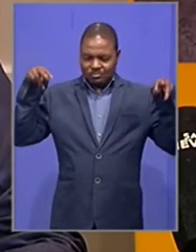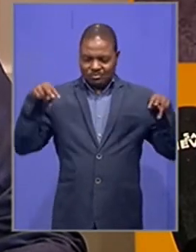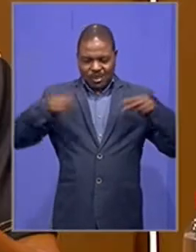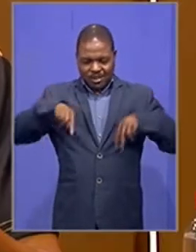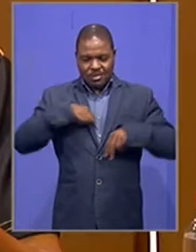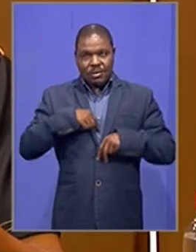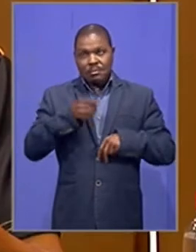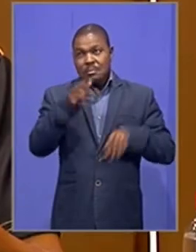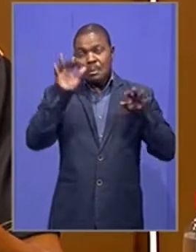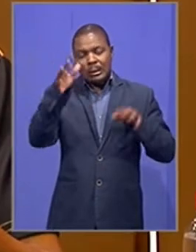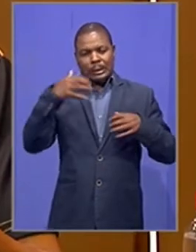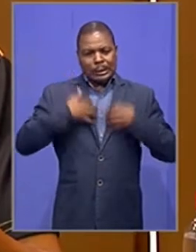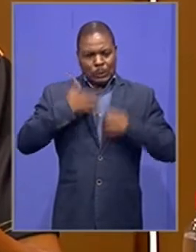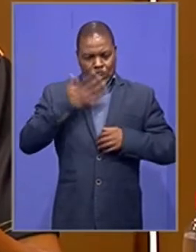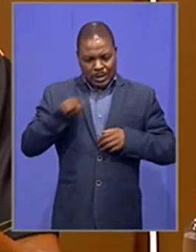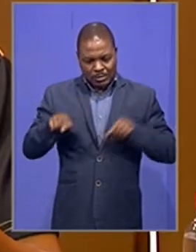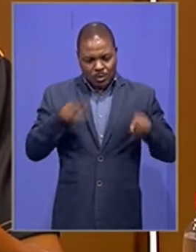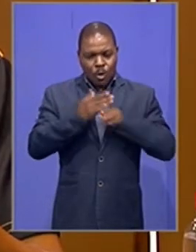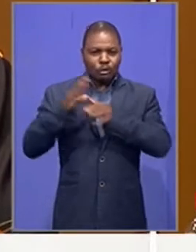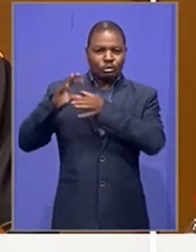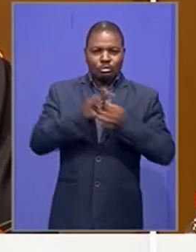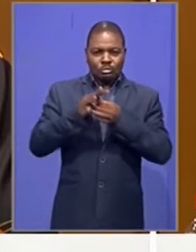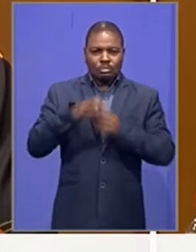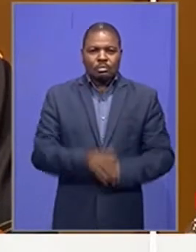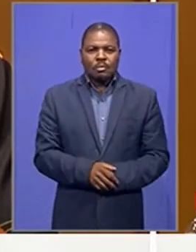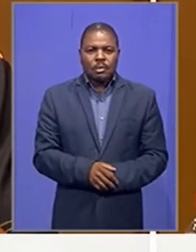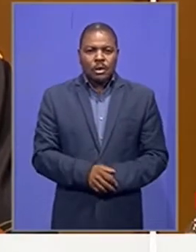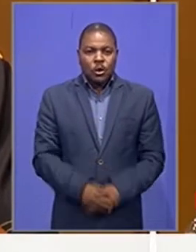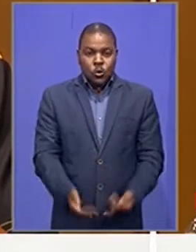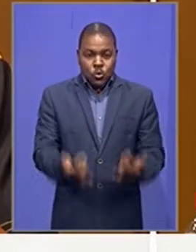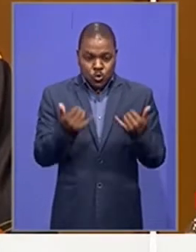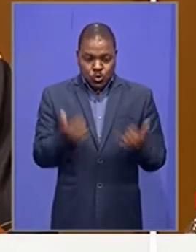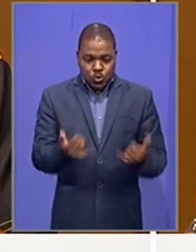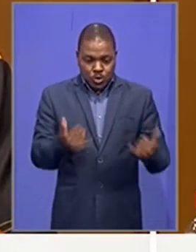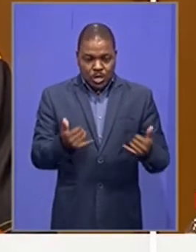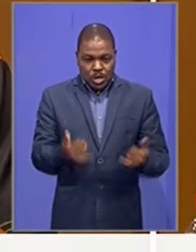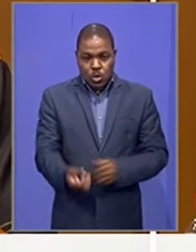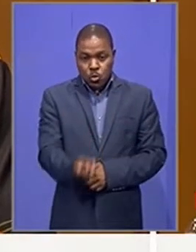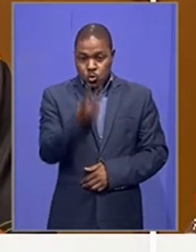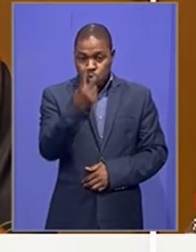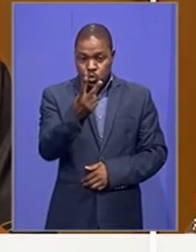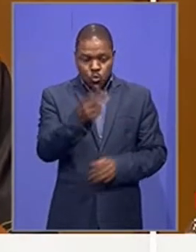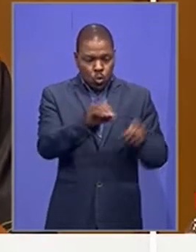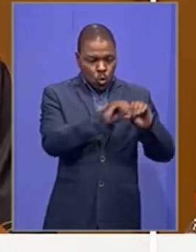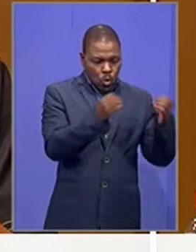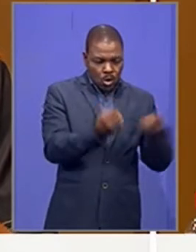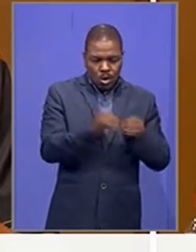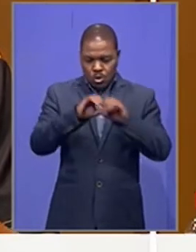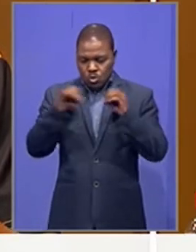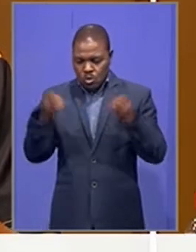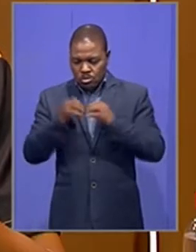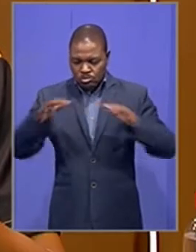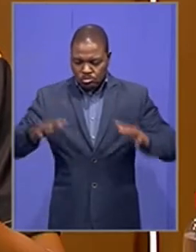move. Today, we are uniting the two organizations because we are